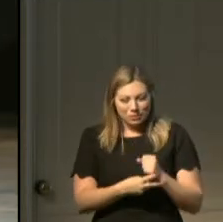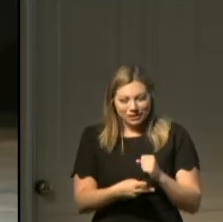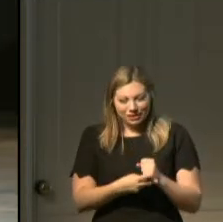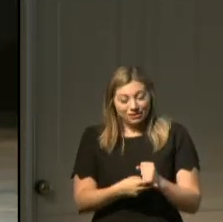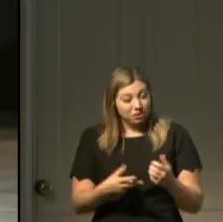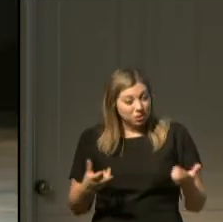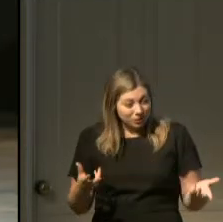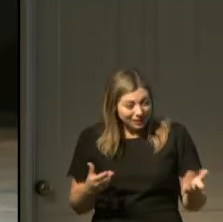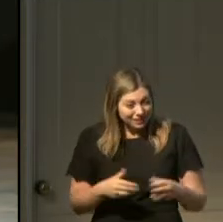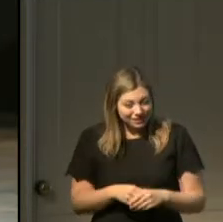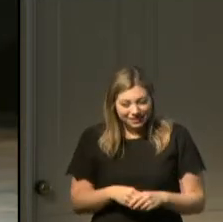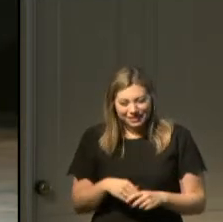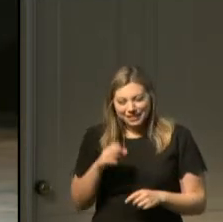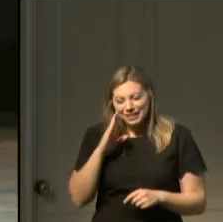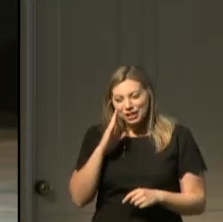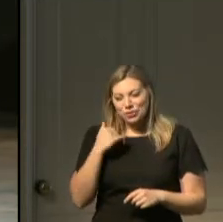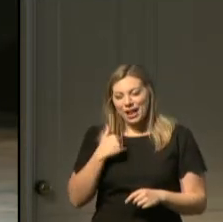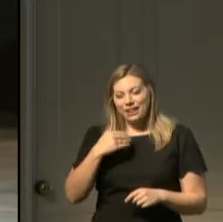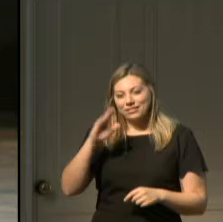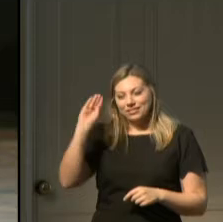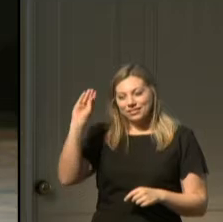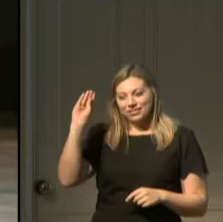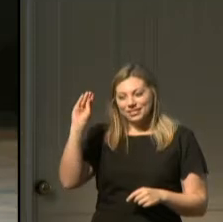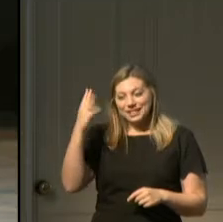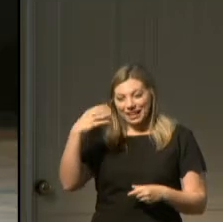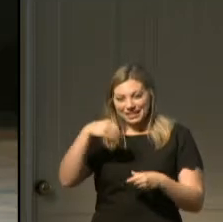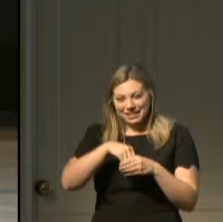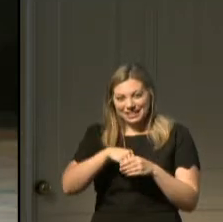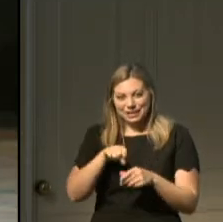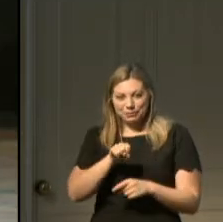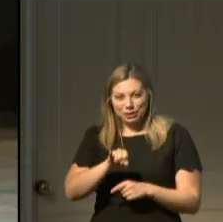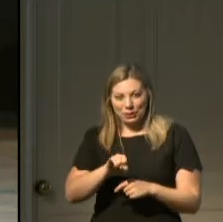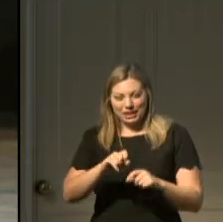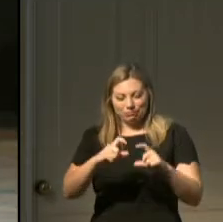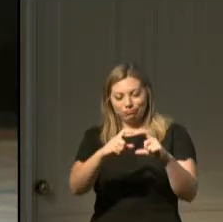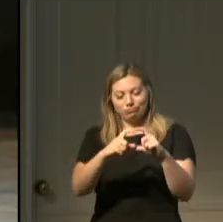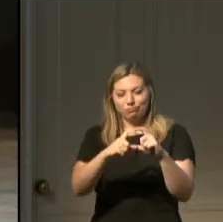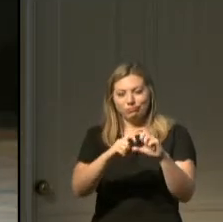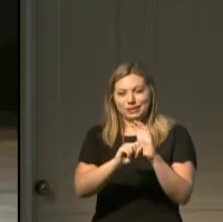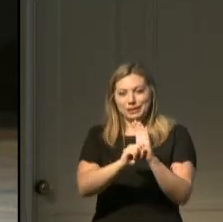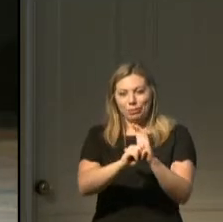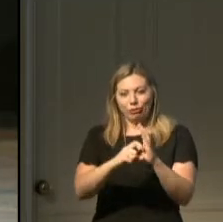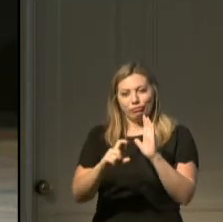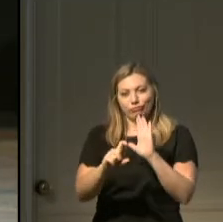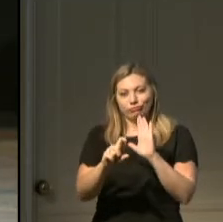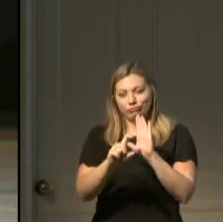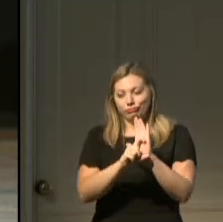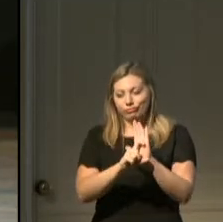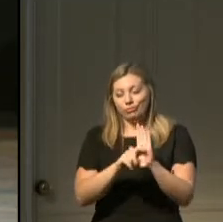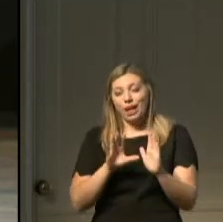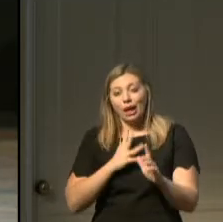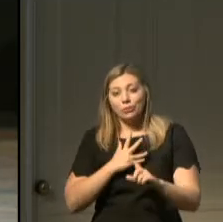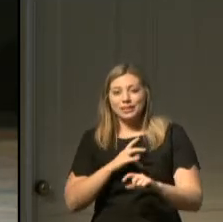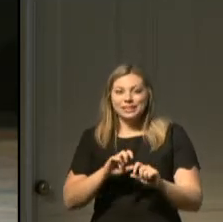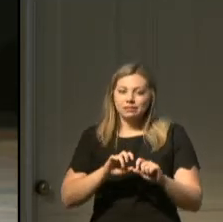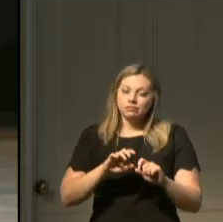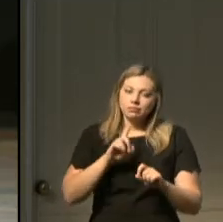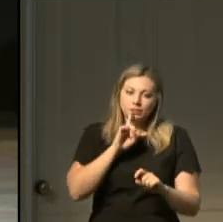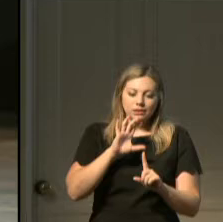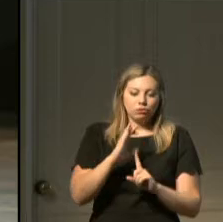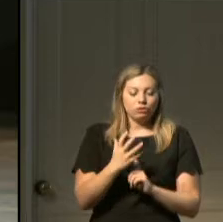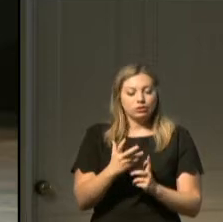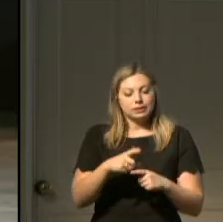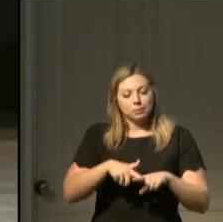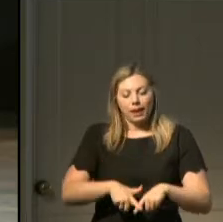is, we have the sun in the Smithsonian icon where our civilization is so dependent on the sun, and as long as we have